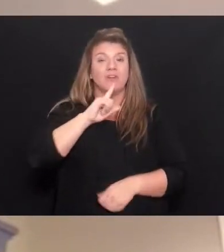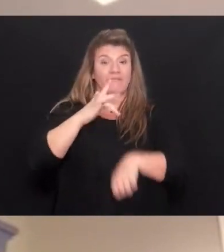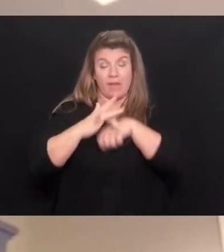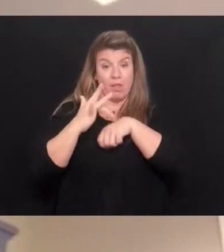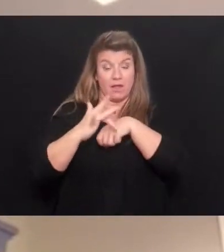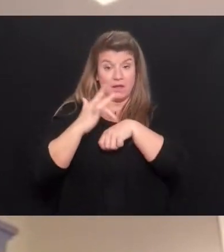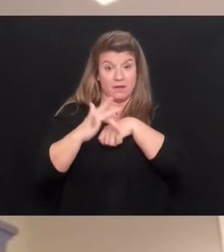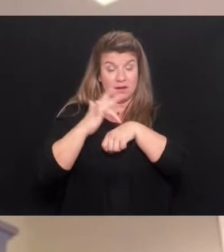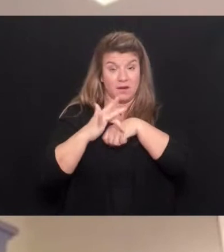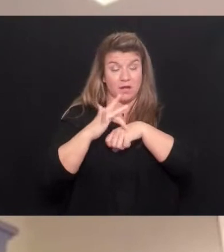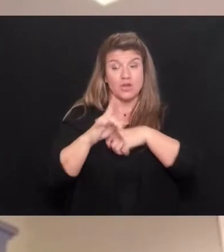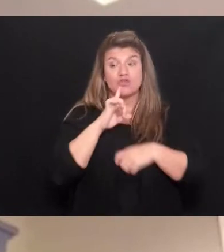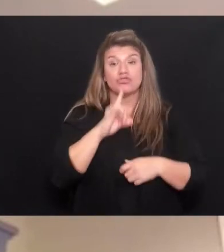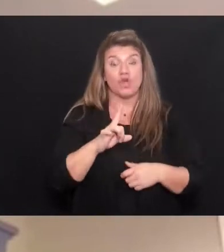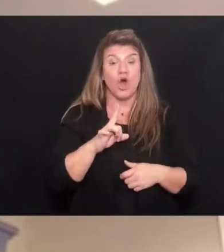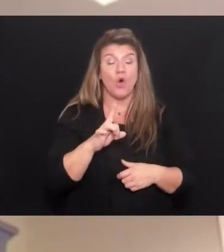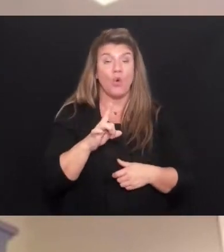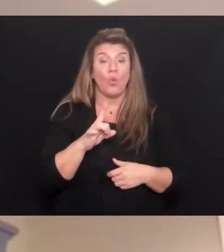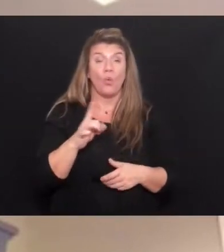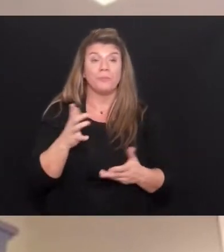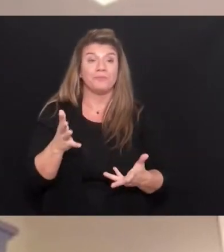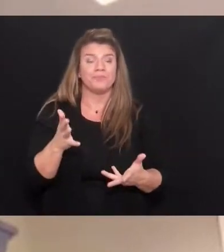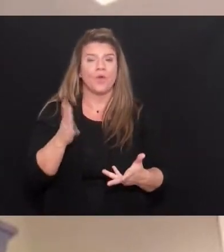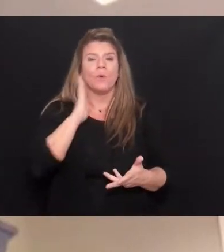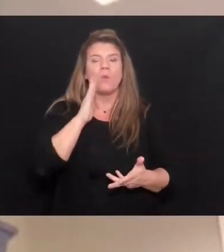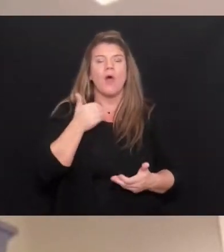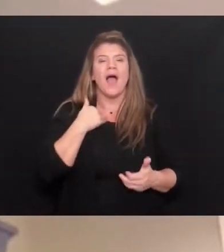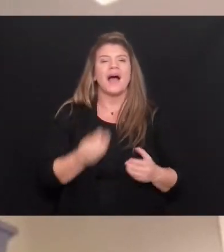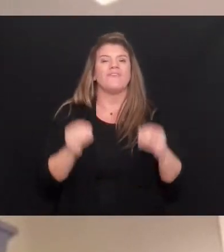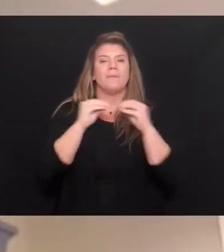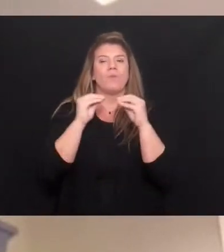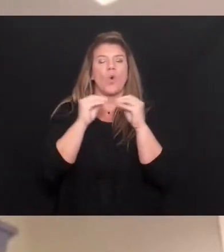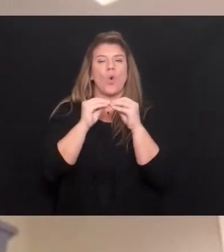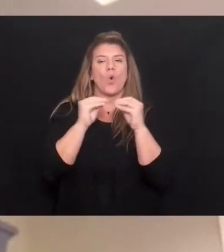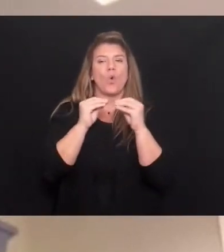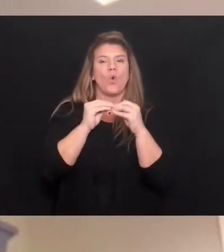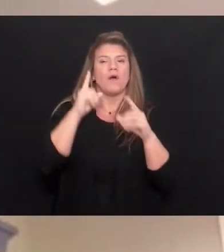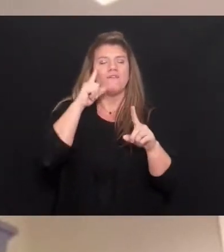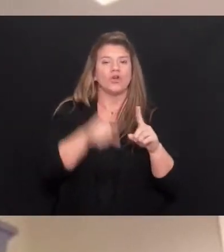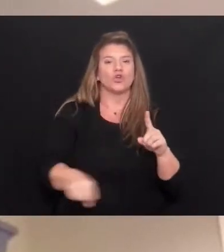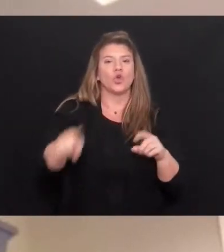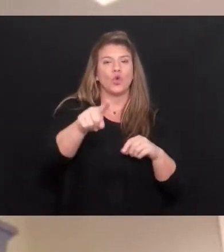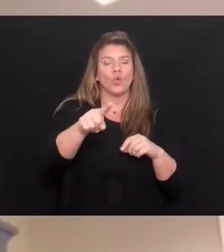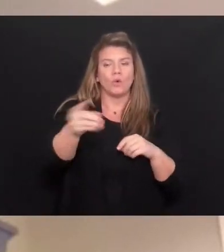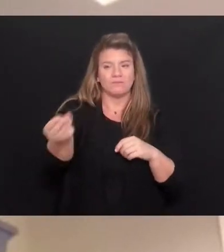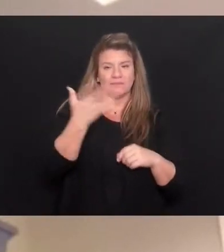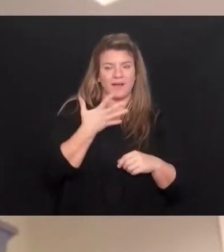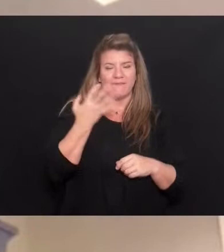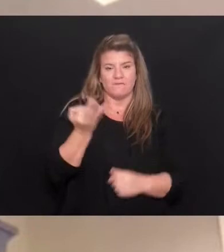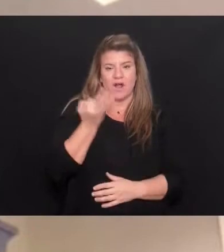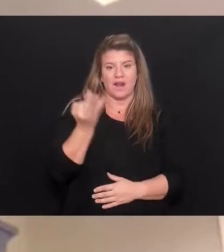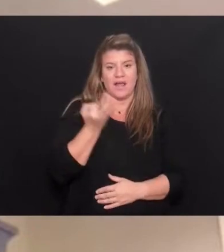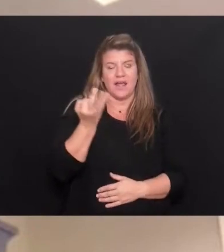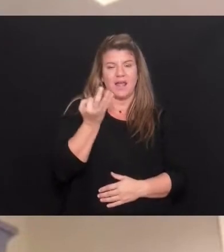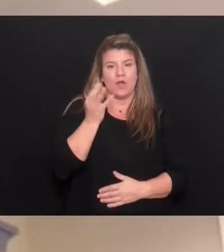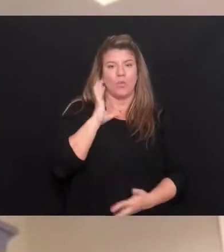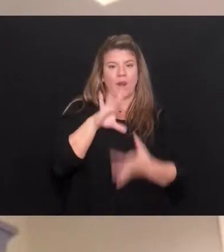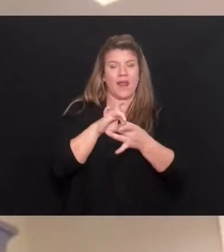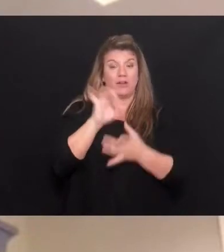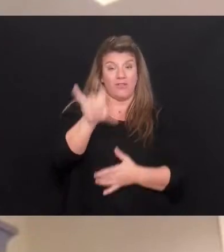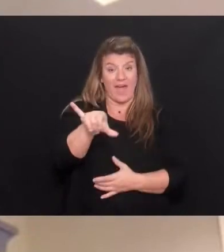availability. So we will have more for you available on Friday related to